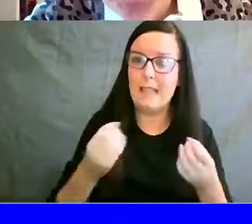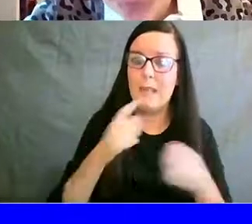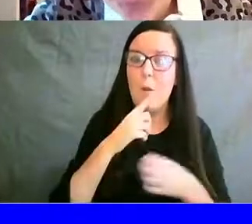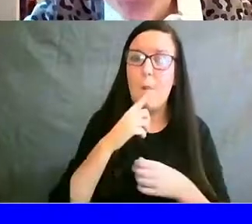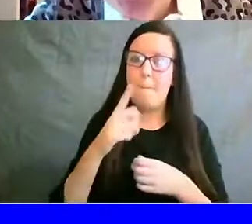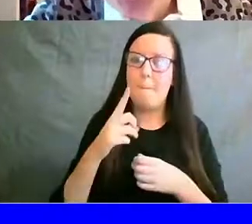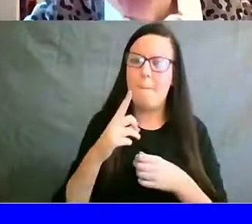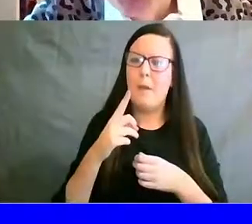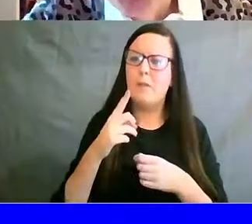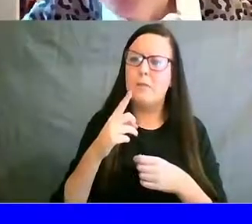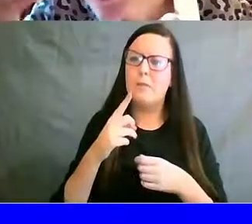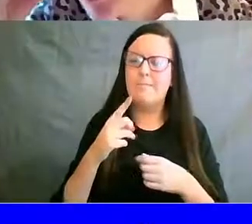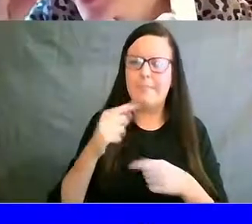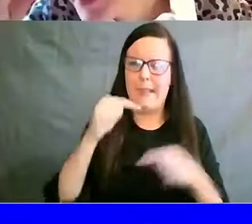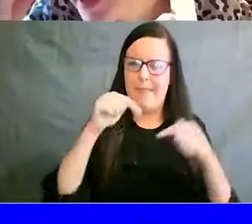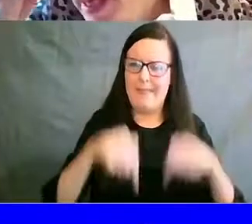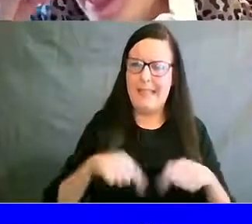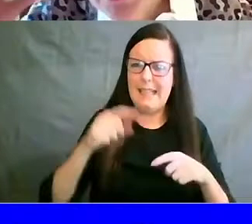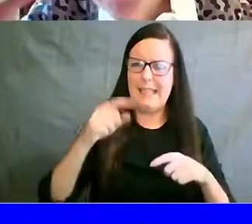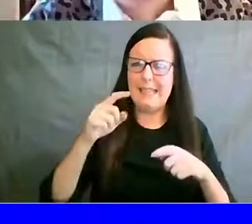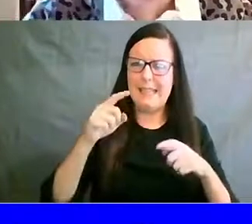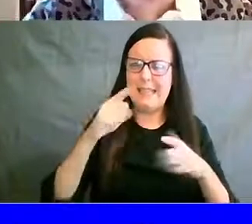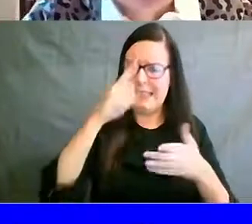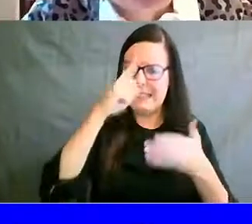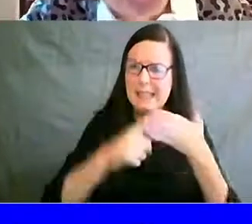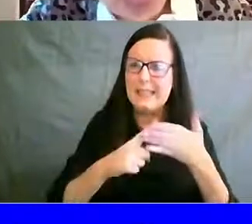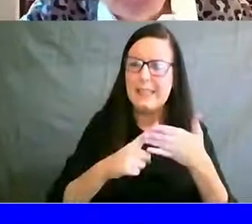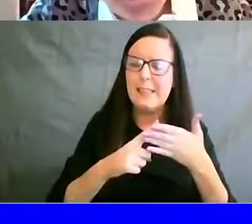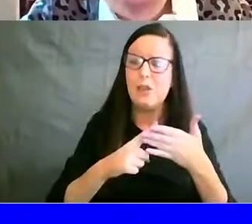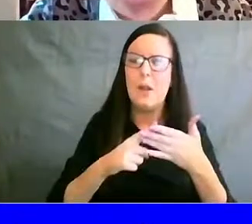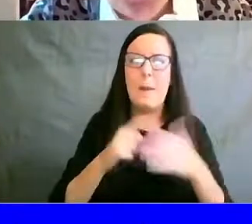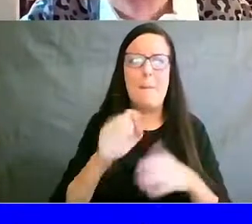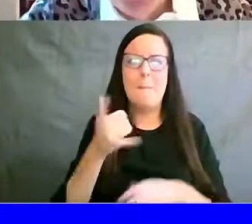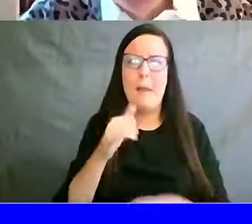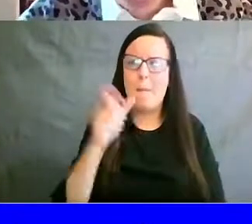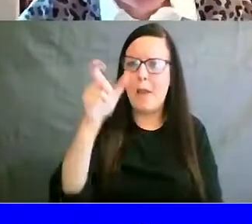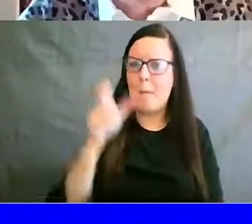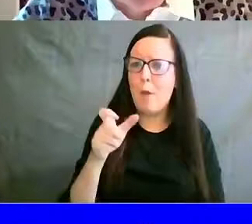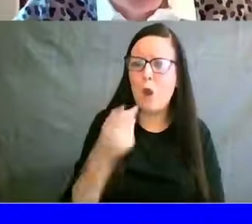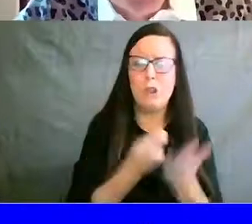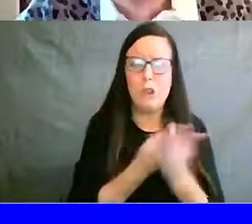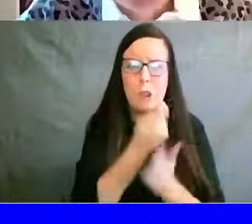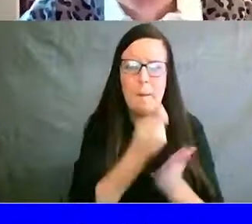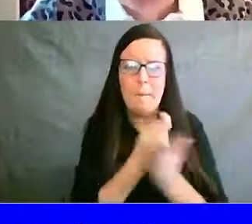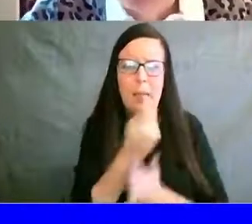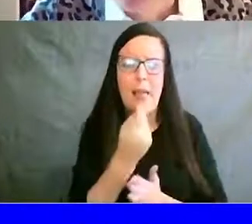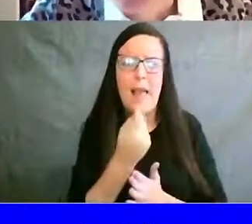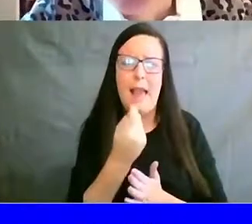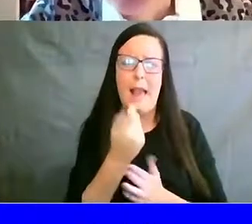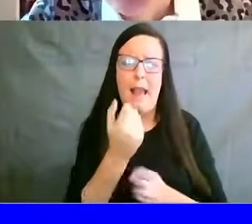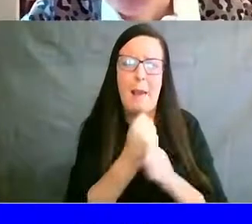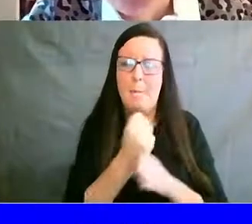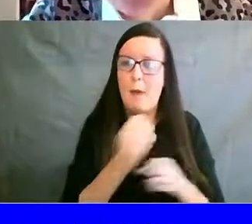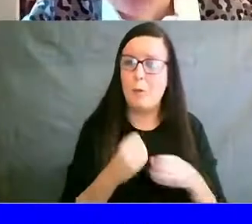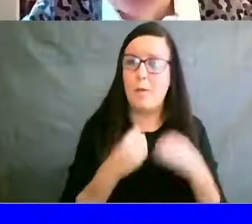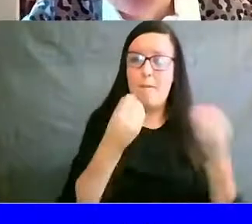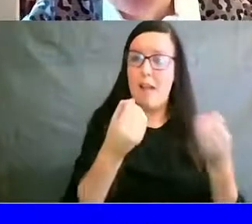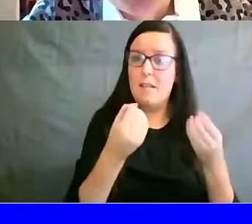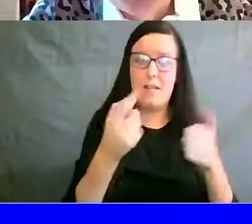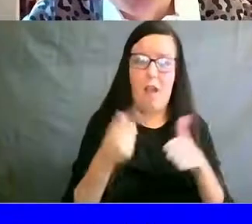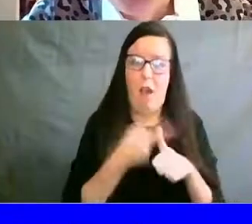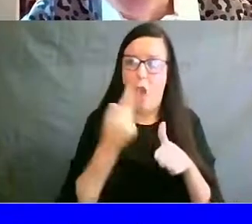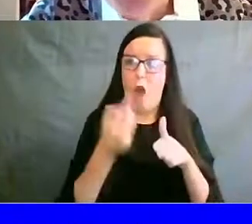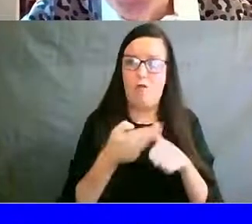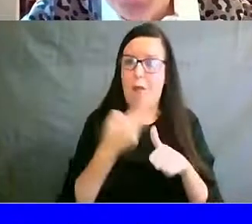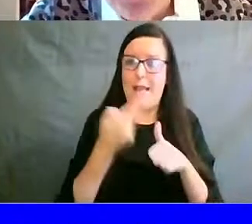of any of these decision support arrangements, a person could have a complaint of an offence which is already established at common law